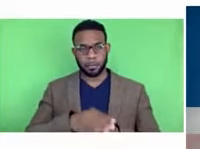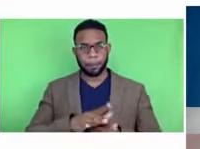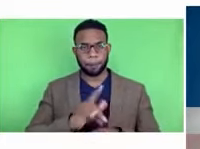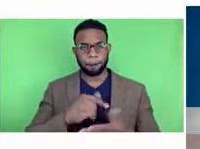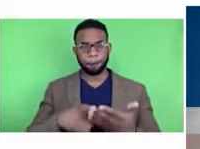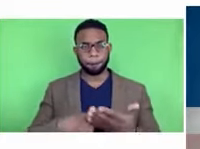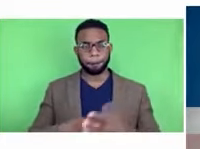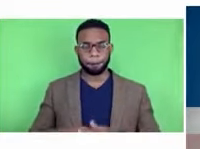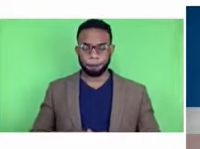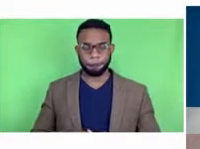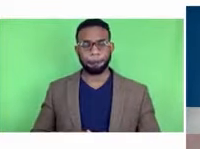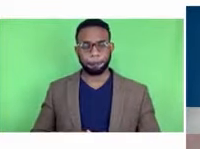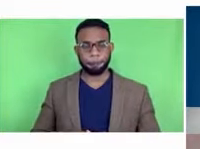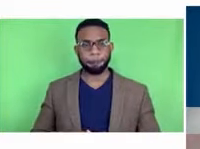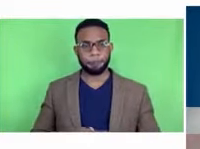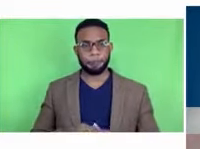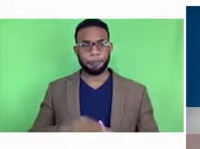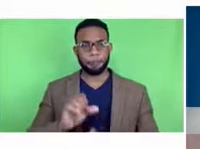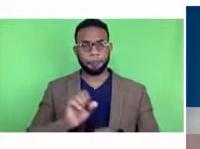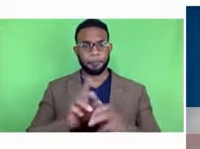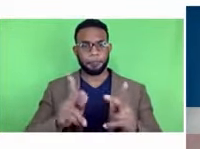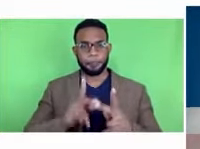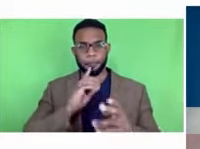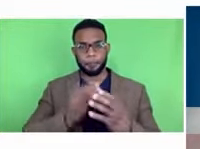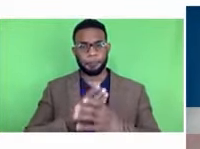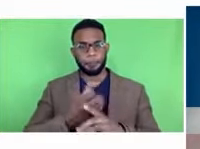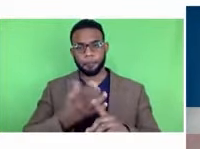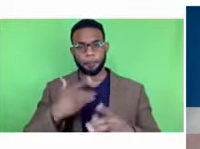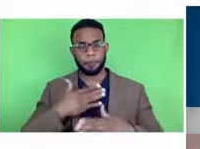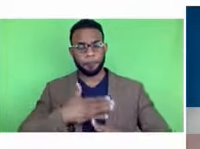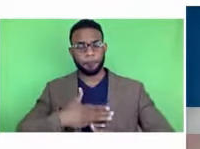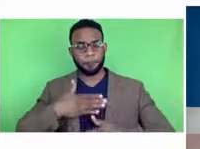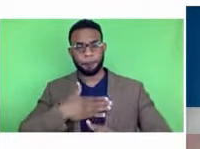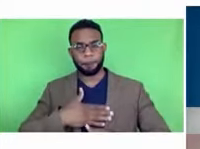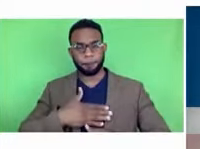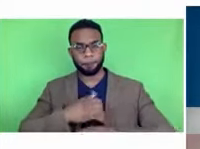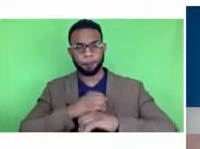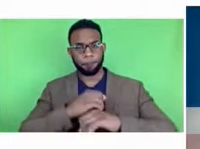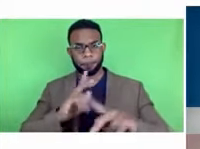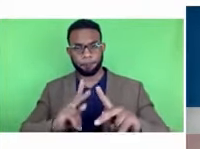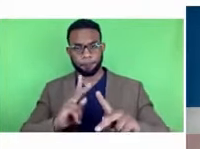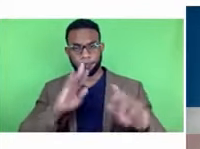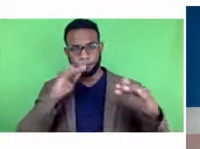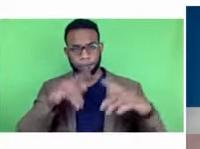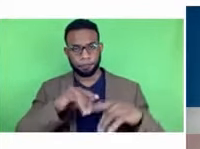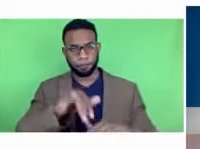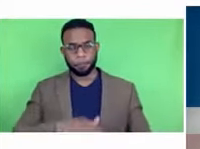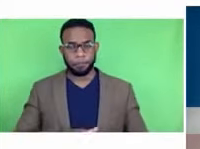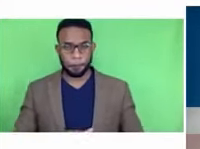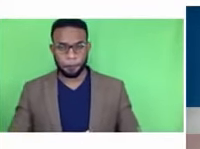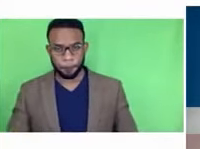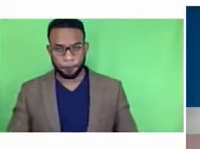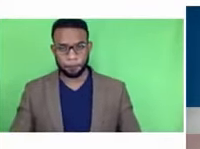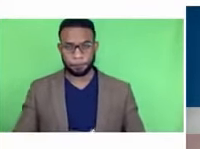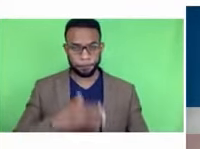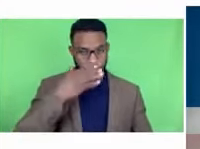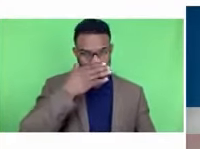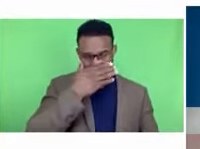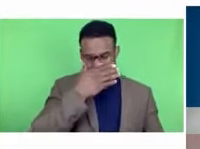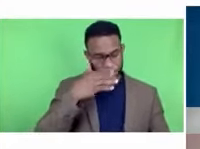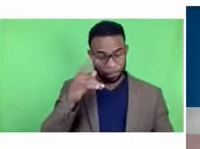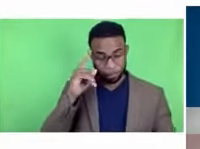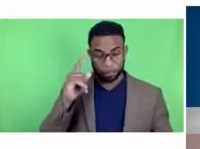conversations, and mm-hmm. that workplaces are growing to appreciate and protect people when it comes to those. And I think that's quite